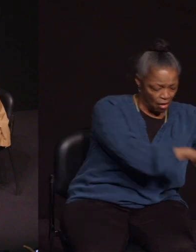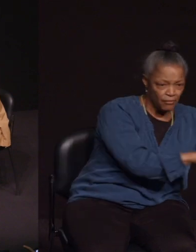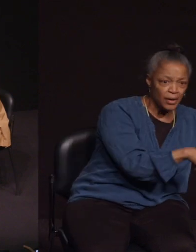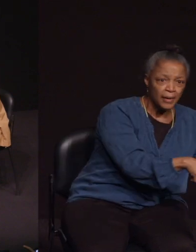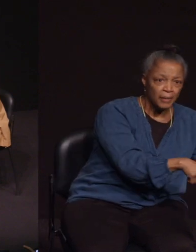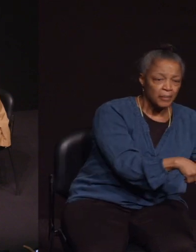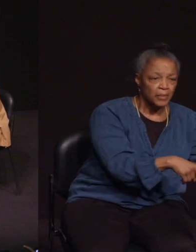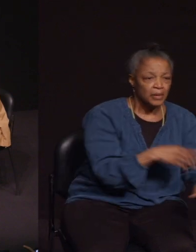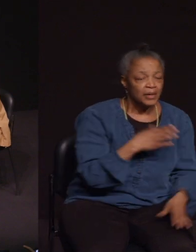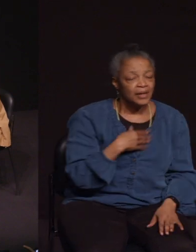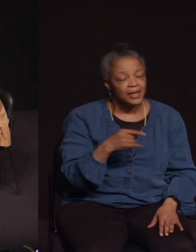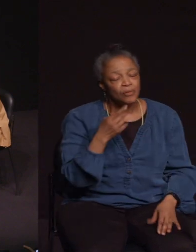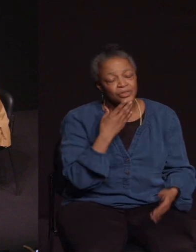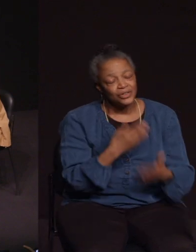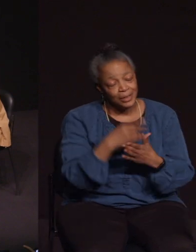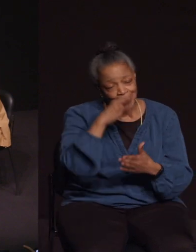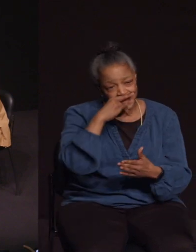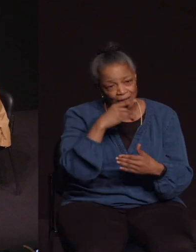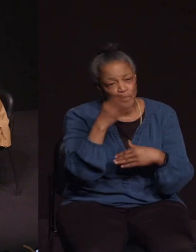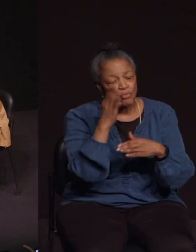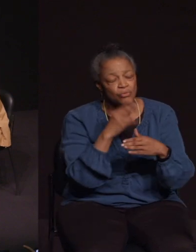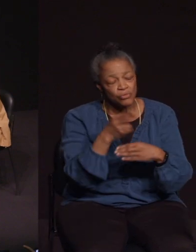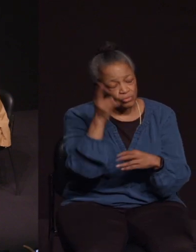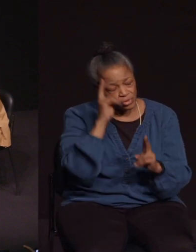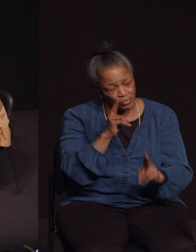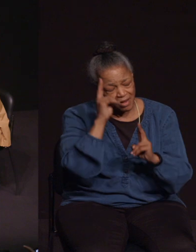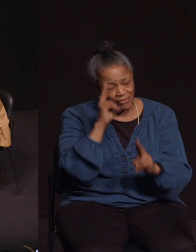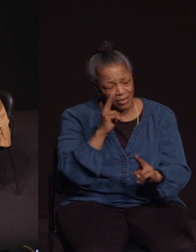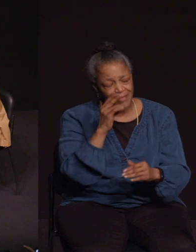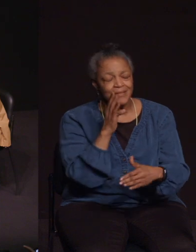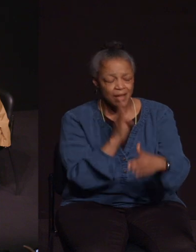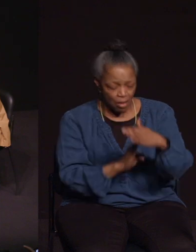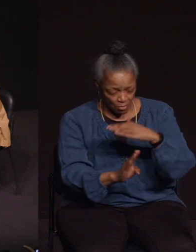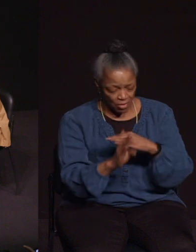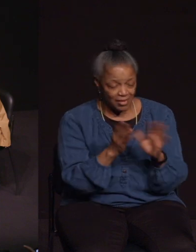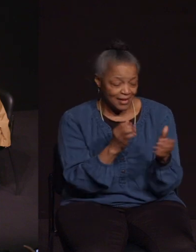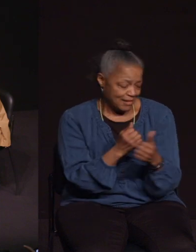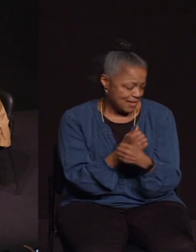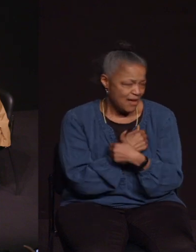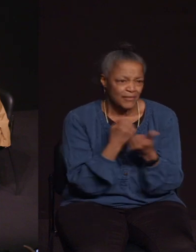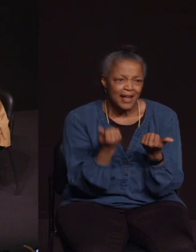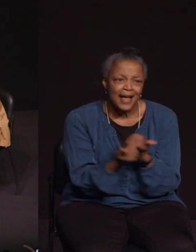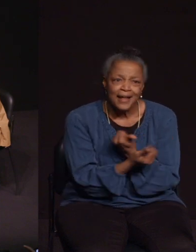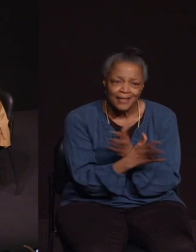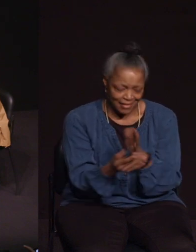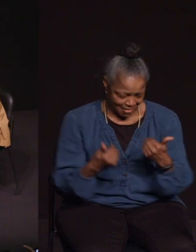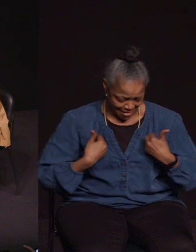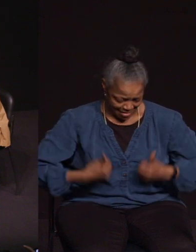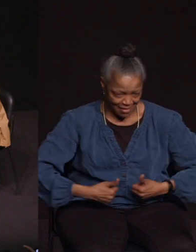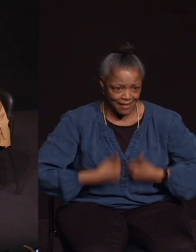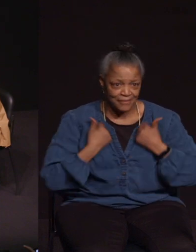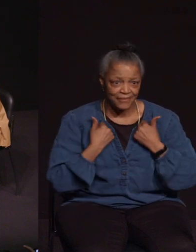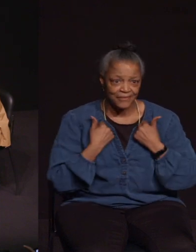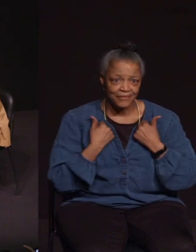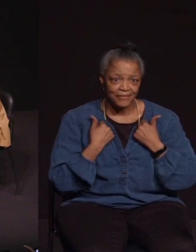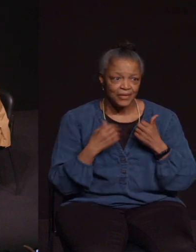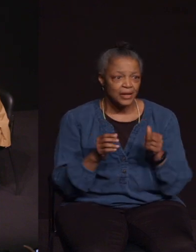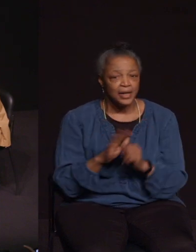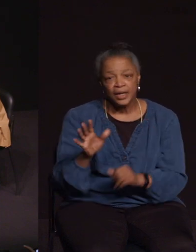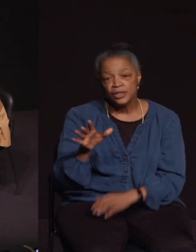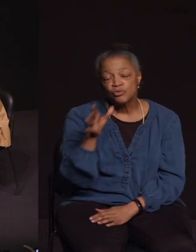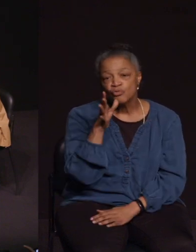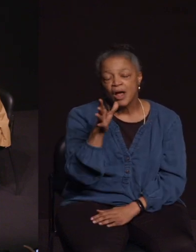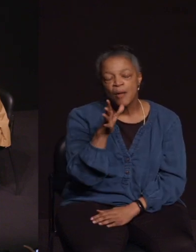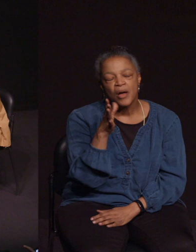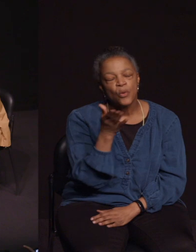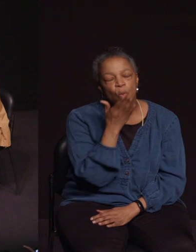He was humble. He had love and empathy for anything that had life. The way that he treated his grandmothers, you